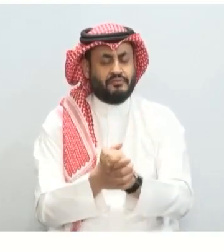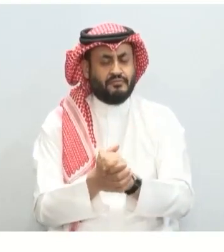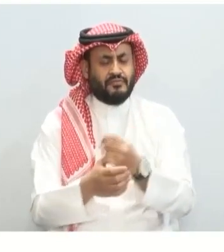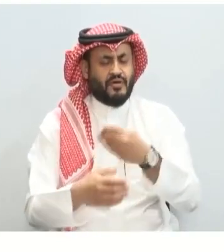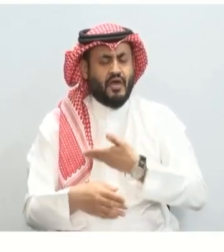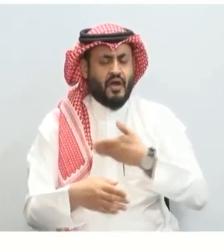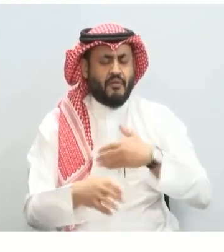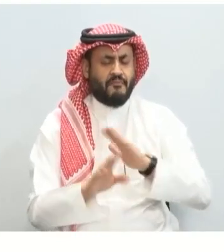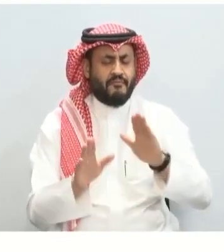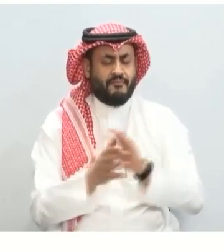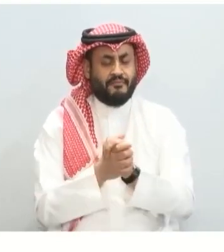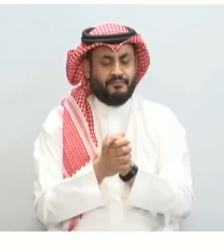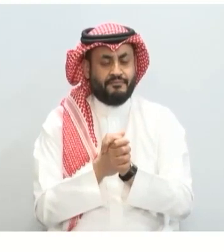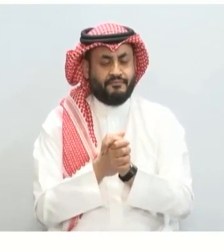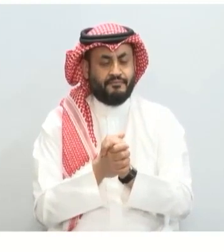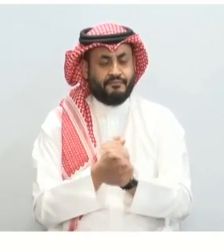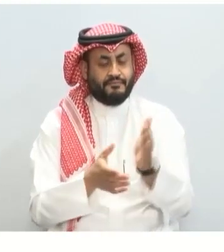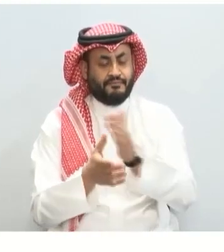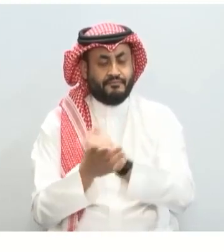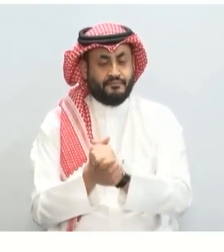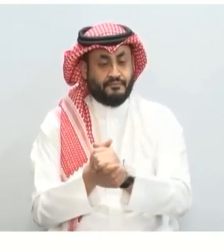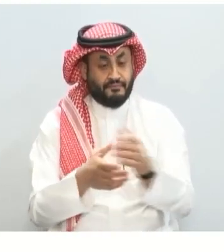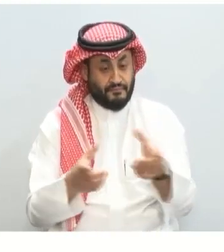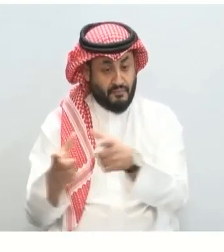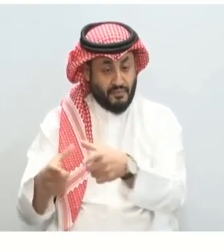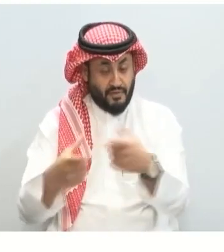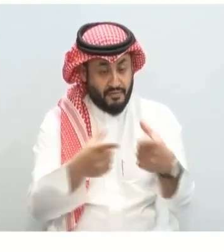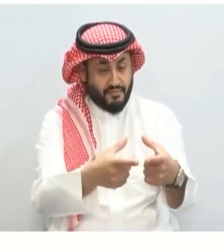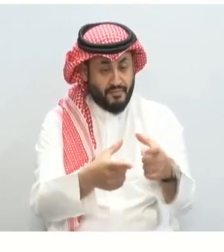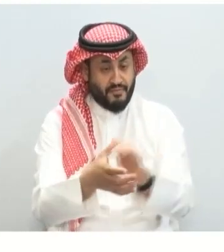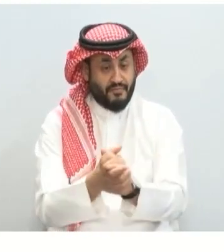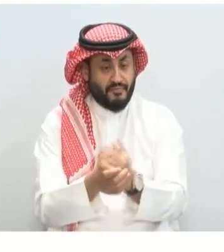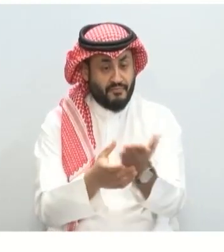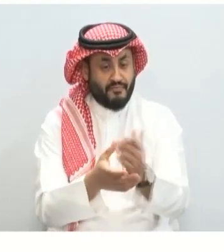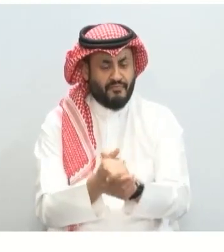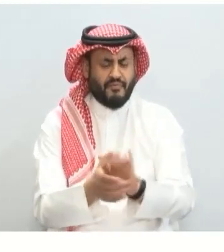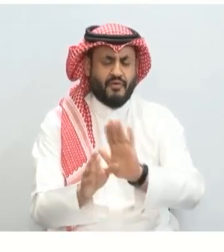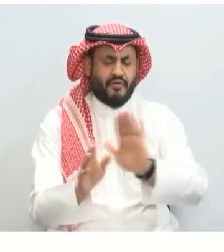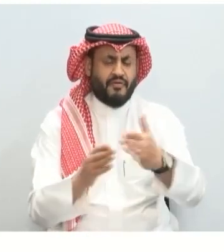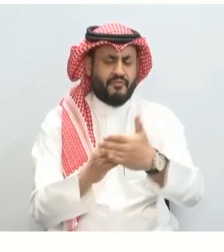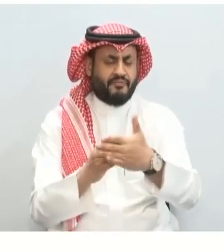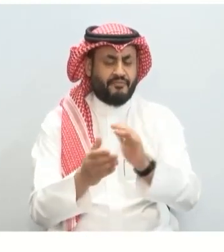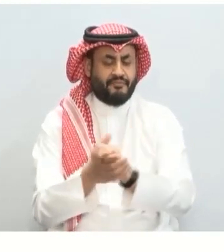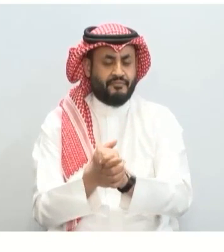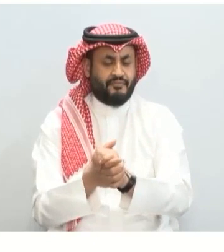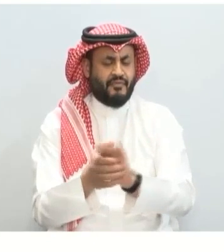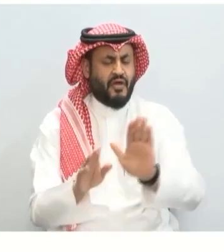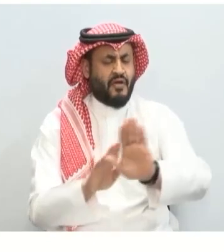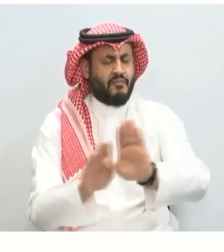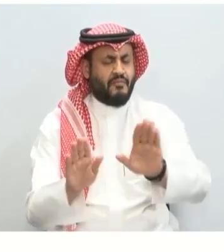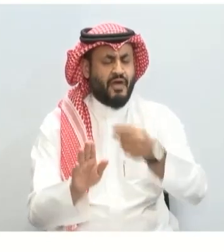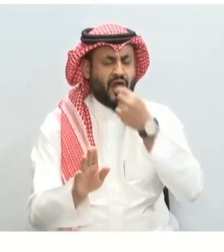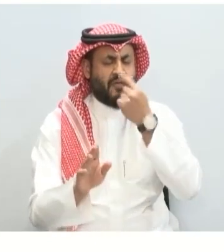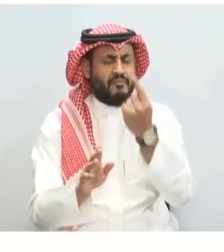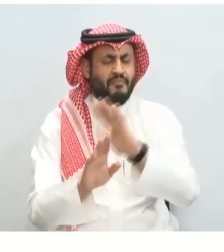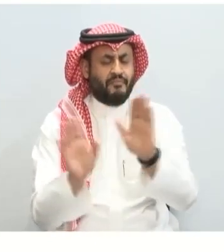I'm absolutely stuffed. Fadwa, would you like to try the grilled asparagus? Nawal, no, really, I couldn't possibly